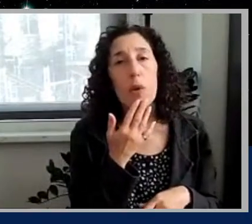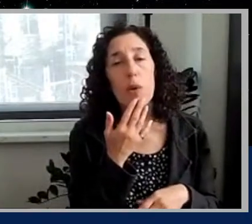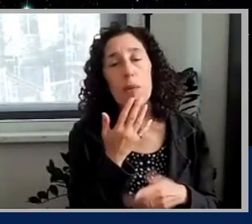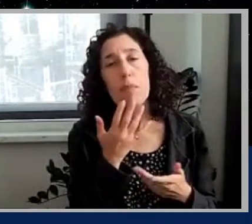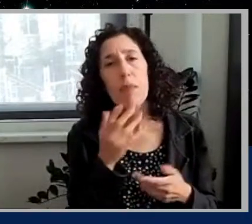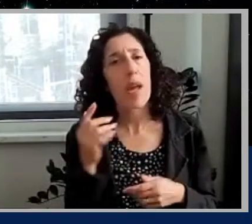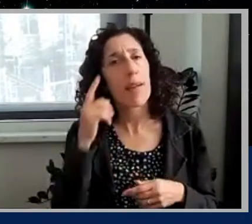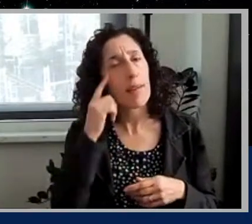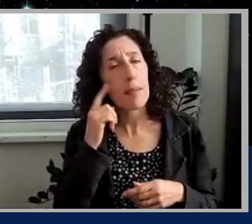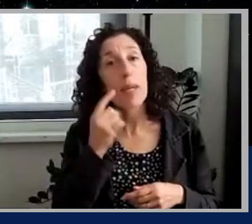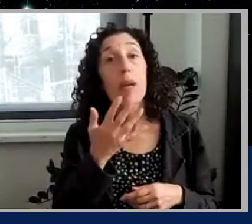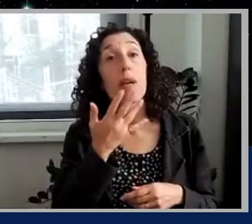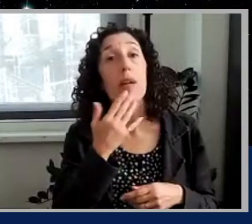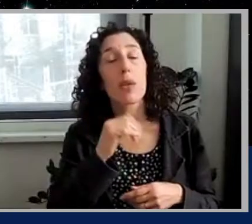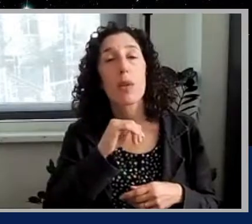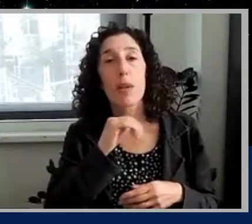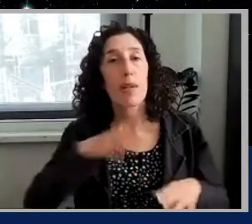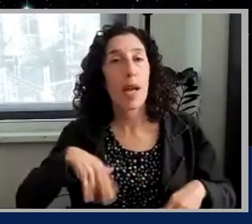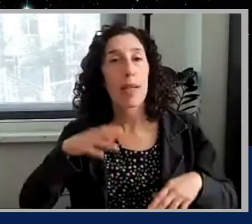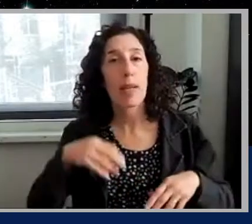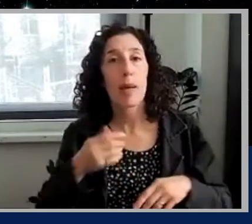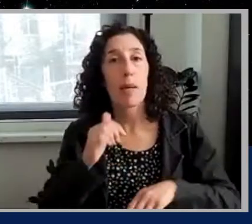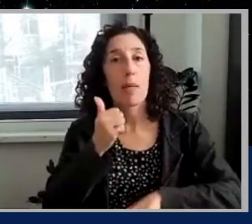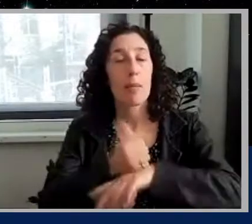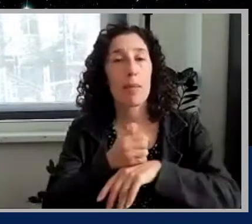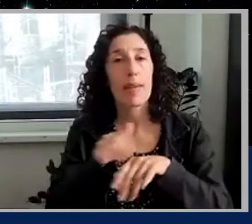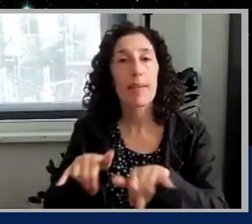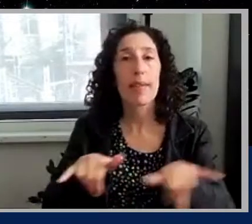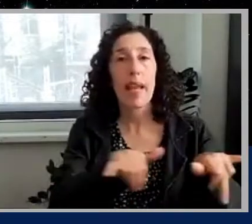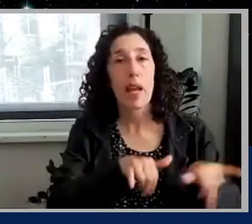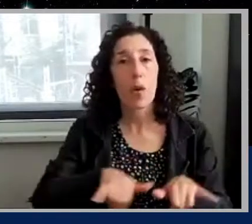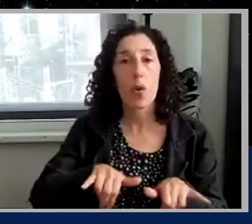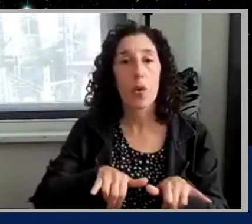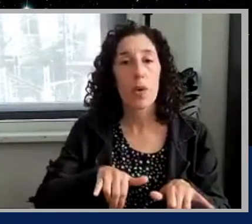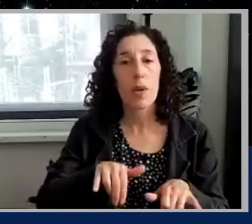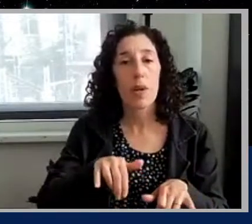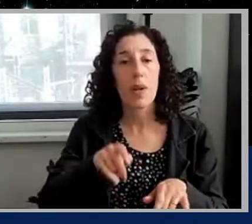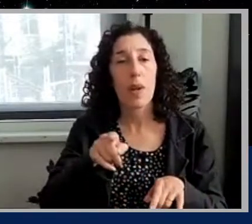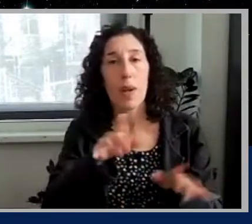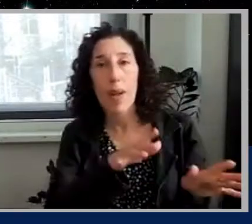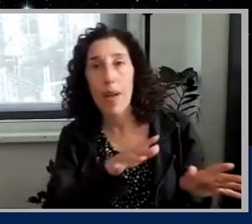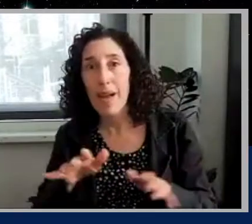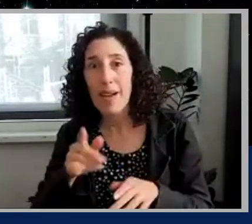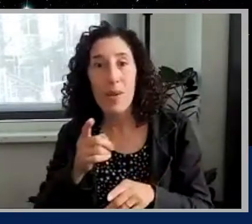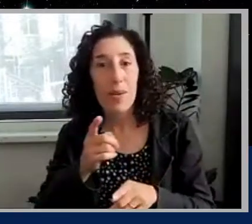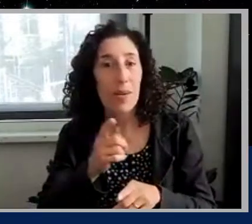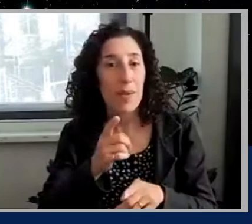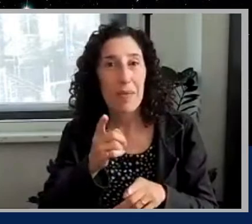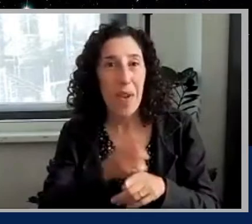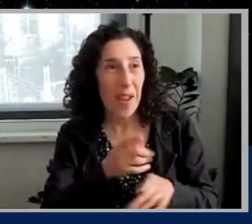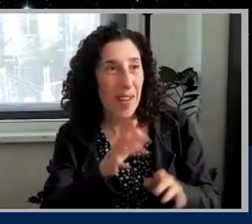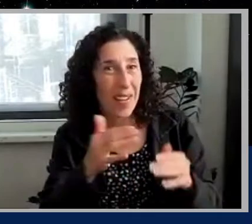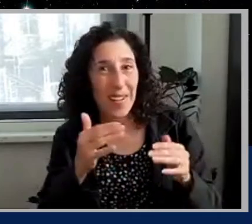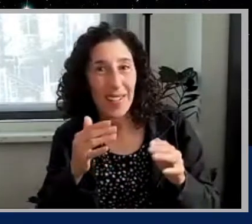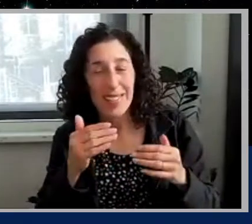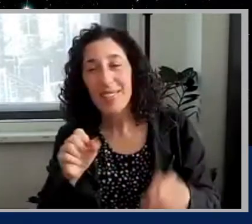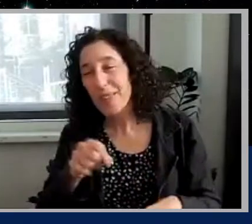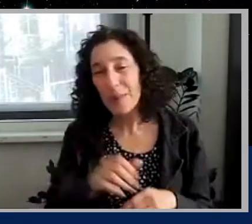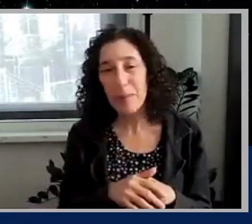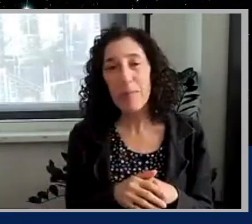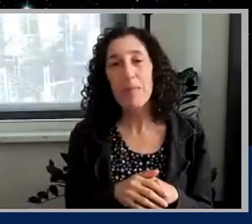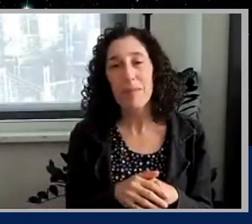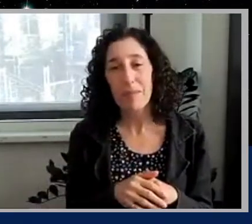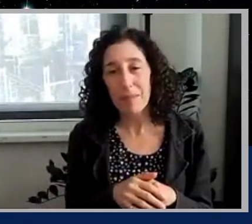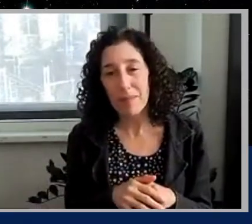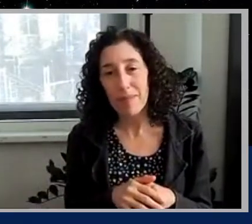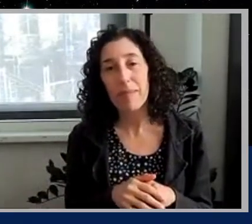Yeah, we could go for, sorry. Sorry, I keep doing that. You go for cohesiveness. No, you go. At least